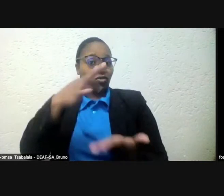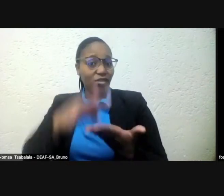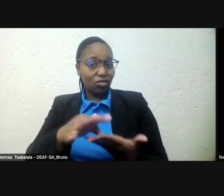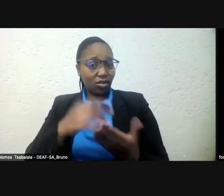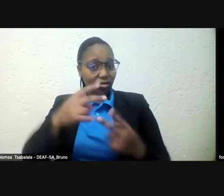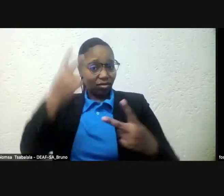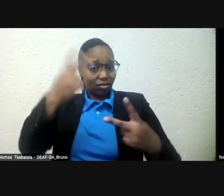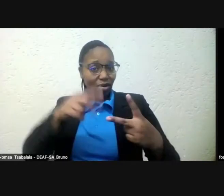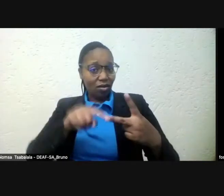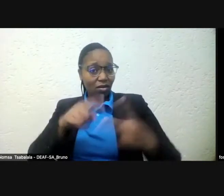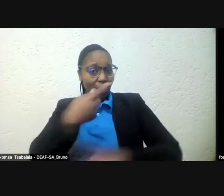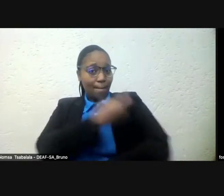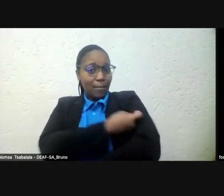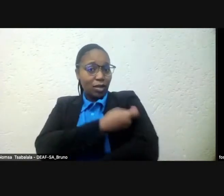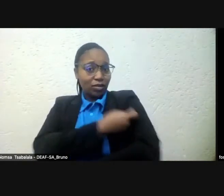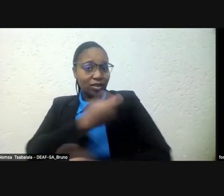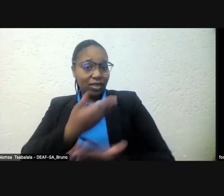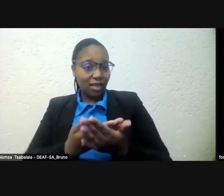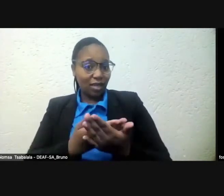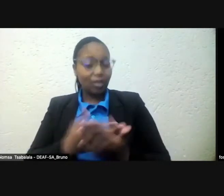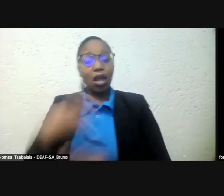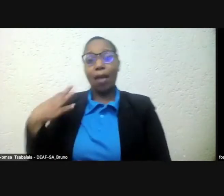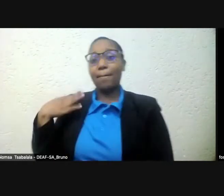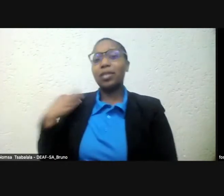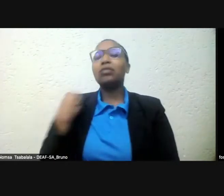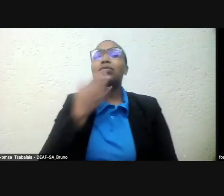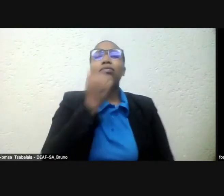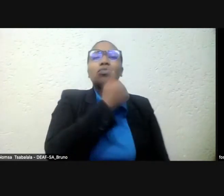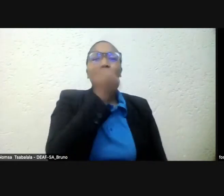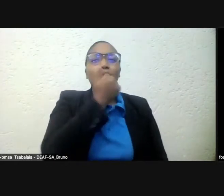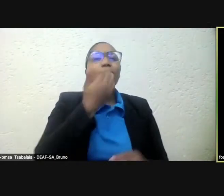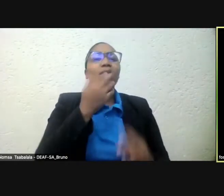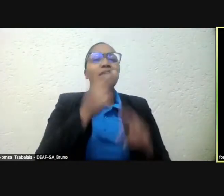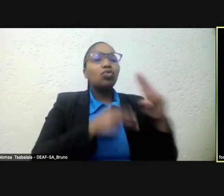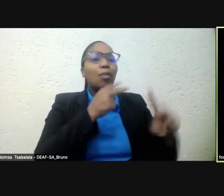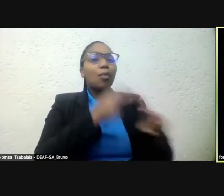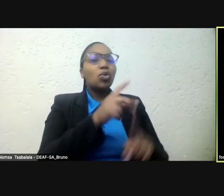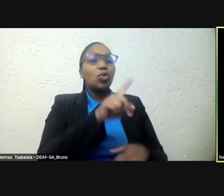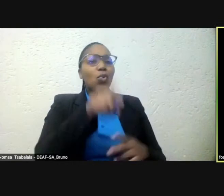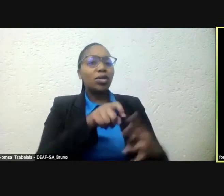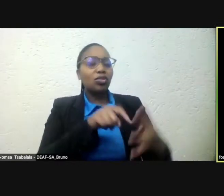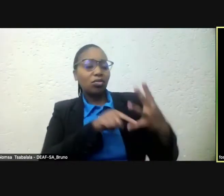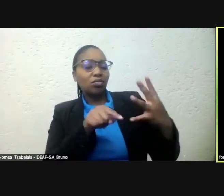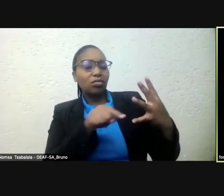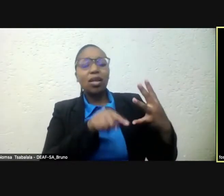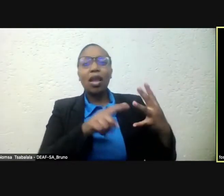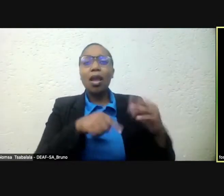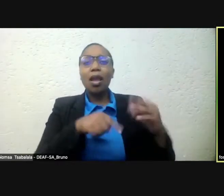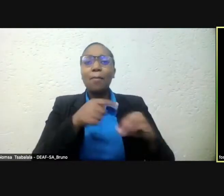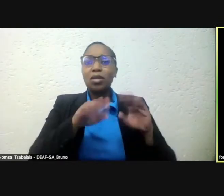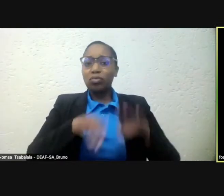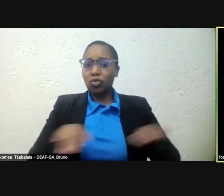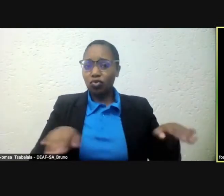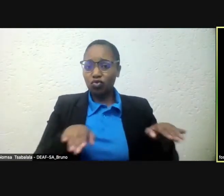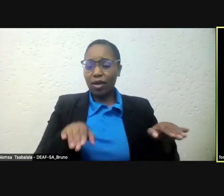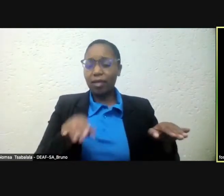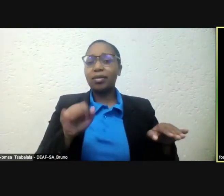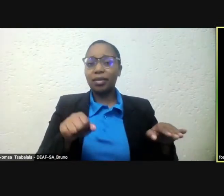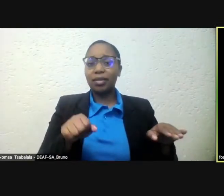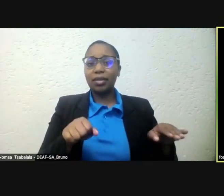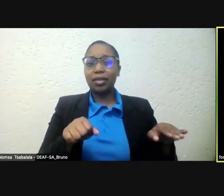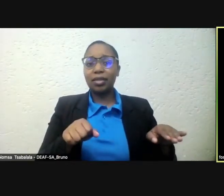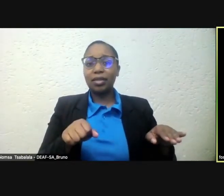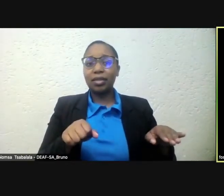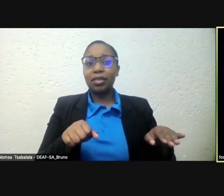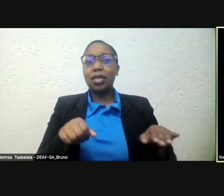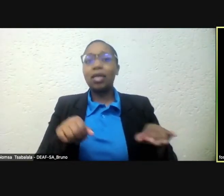Sorry, can you just repeat the one before this one? The one which before one? the children. Before the children, children. Yeah. I'm